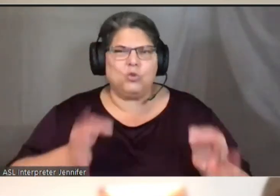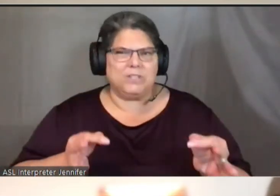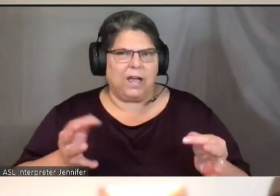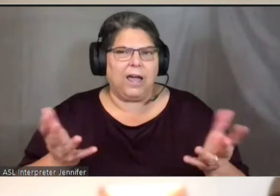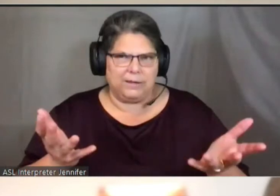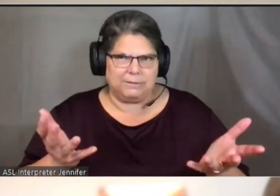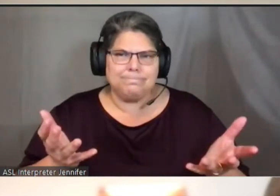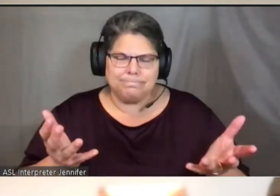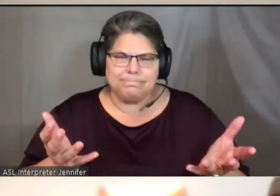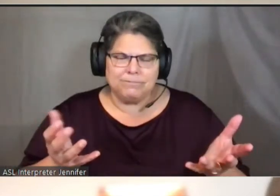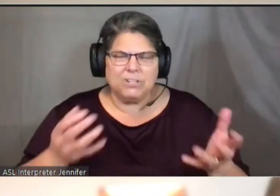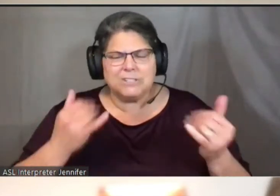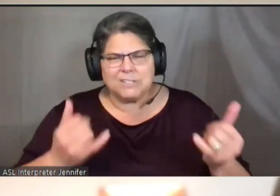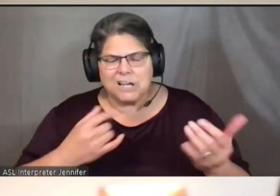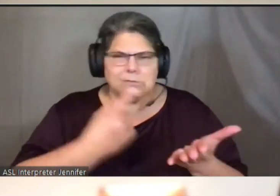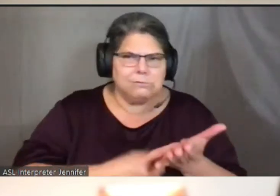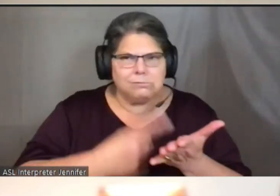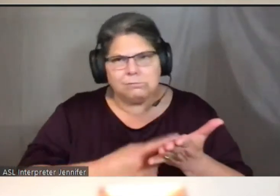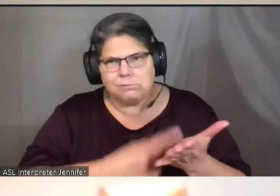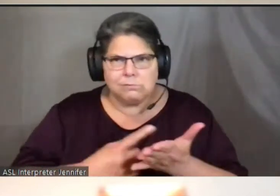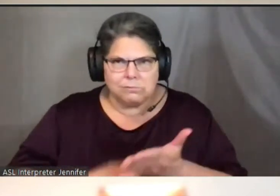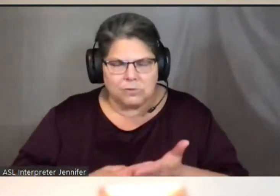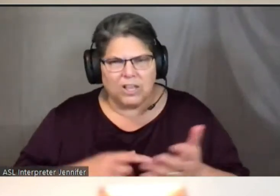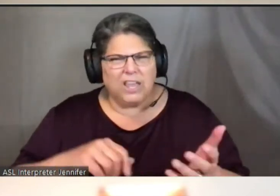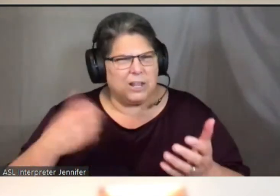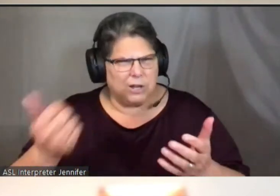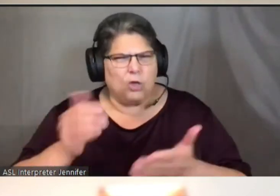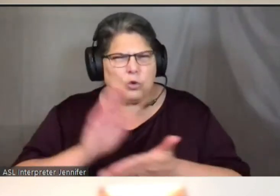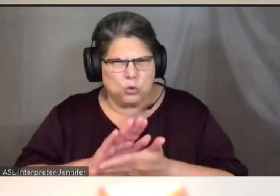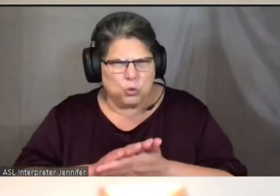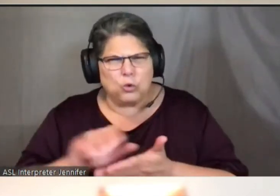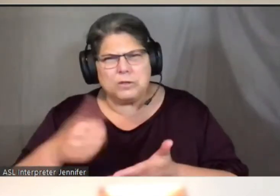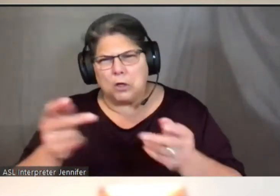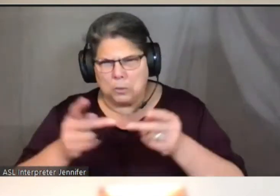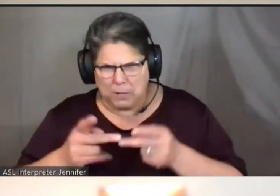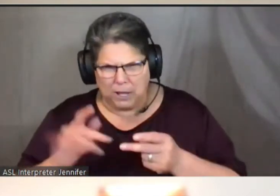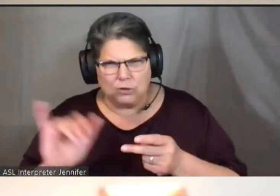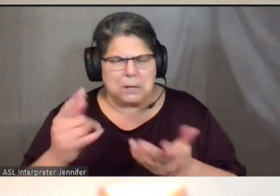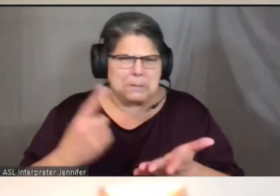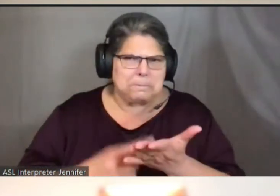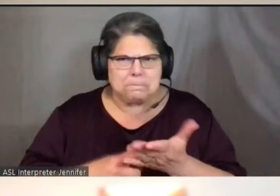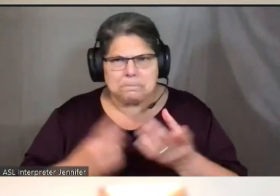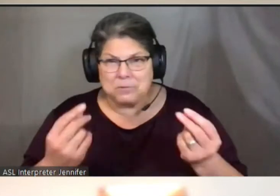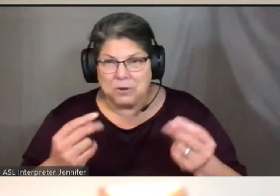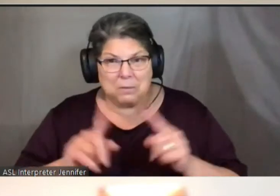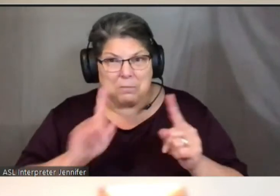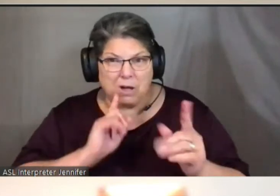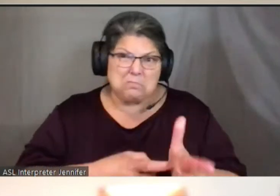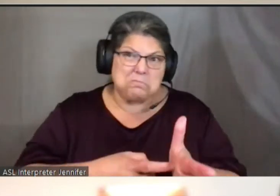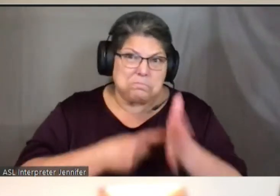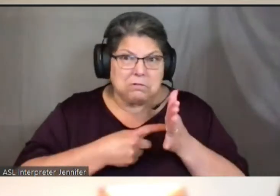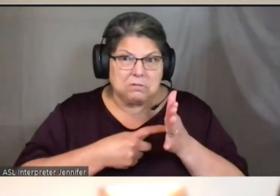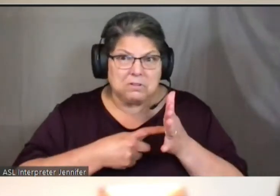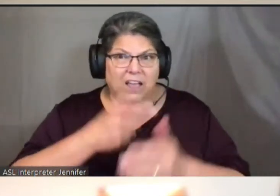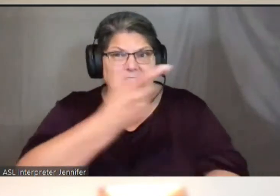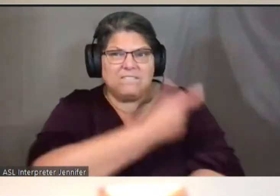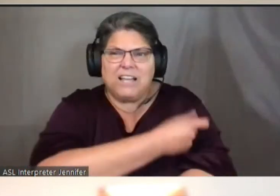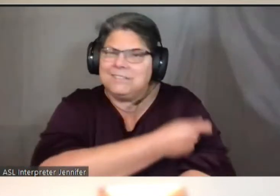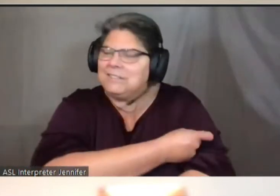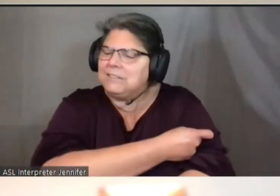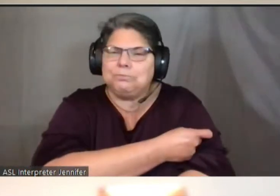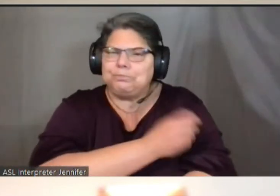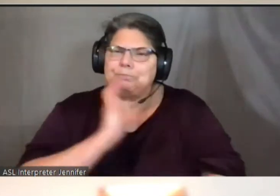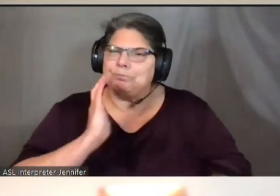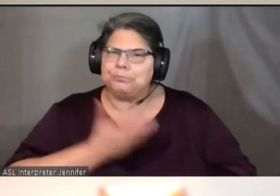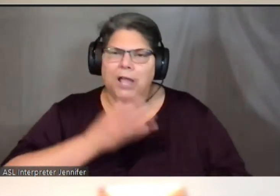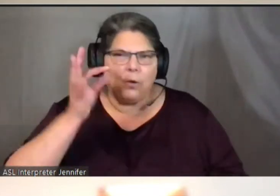it, and there are other places who have talked about it as well. But I think mandating vaccines has not been what our federal government